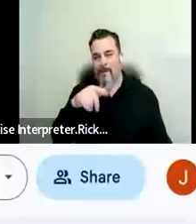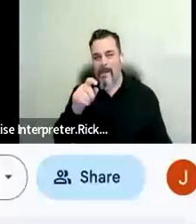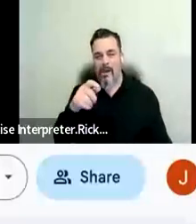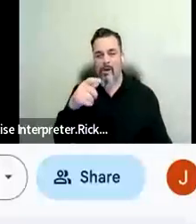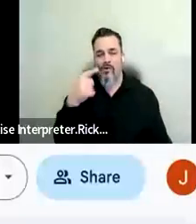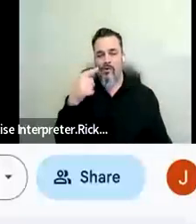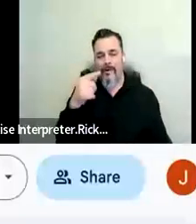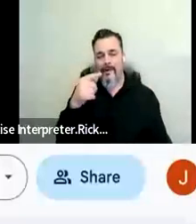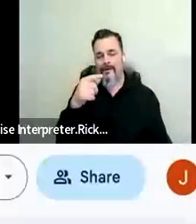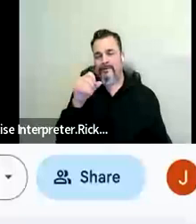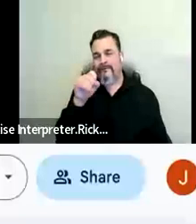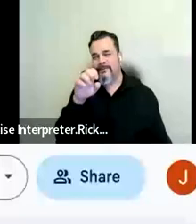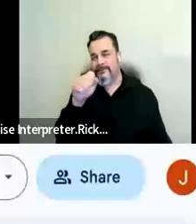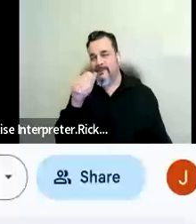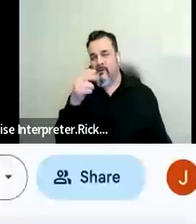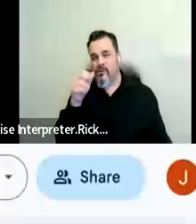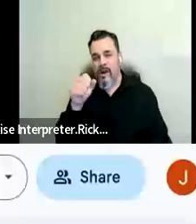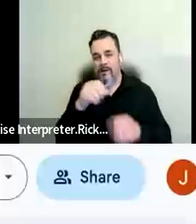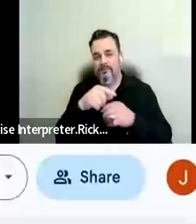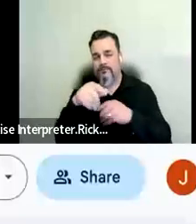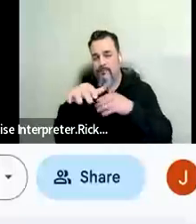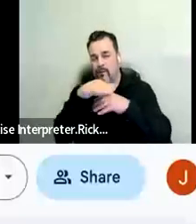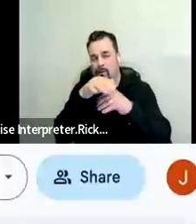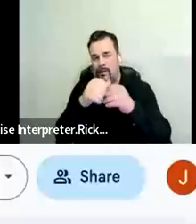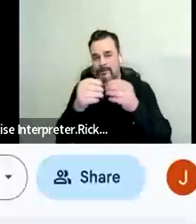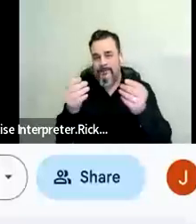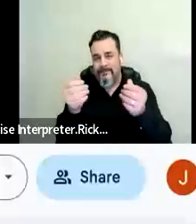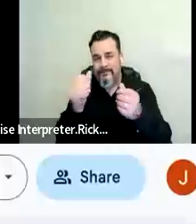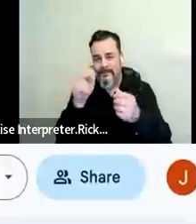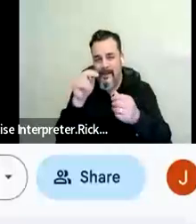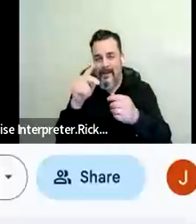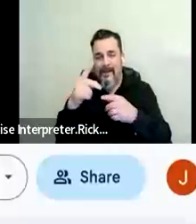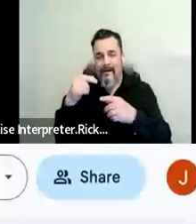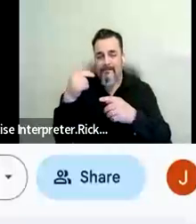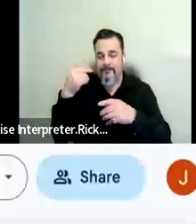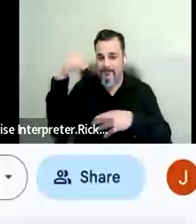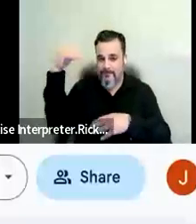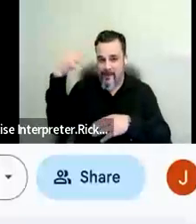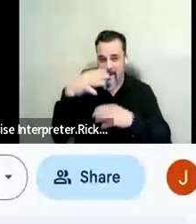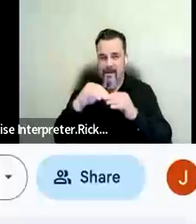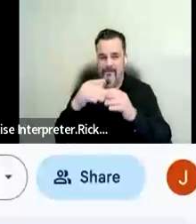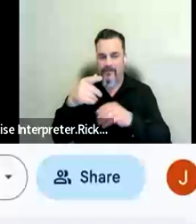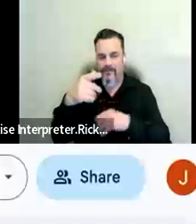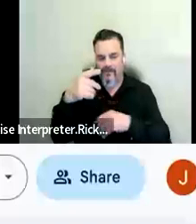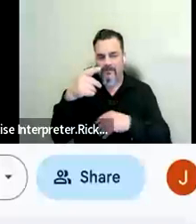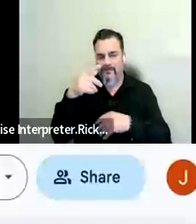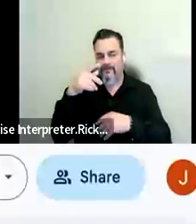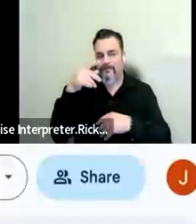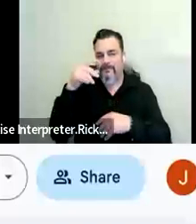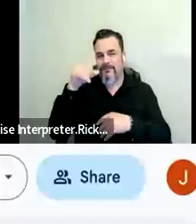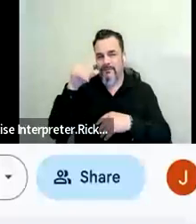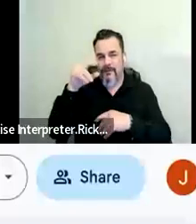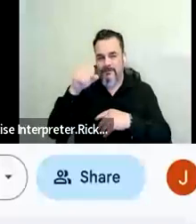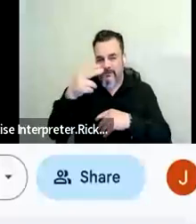in the foreground with sand on the bottom. The sun is high. There's shadow on the sand.